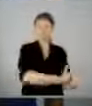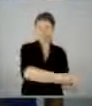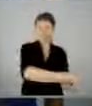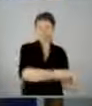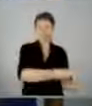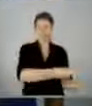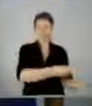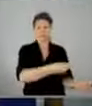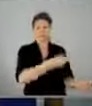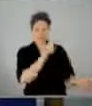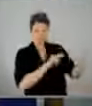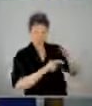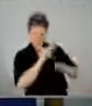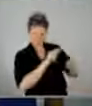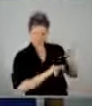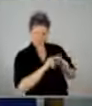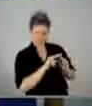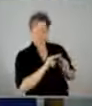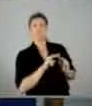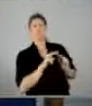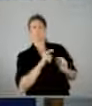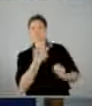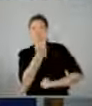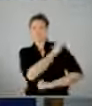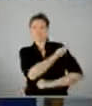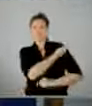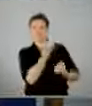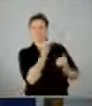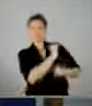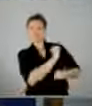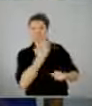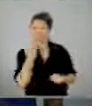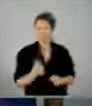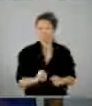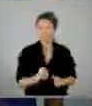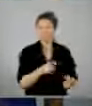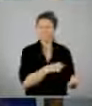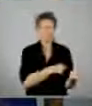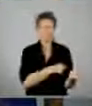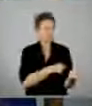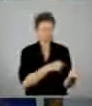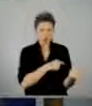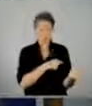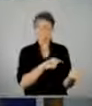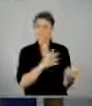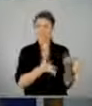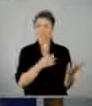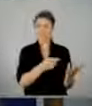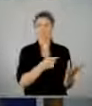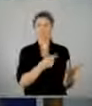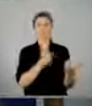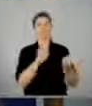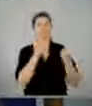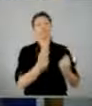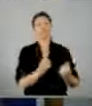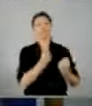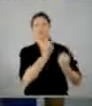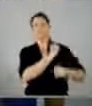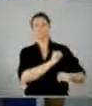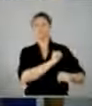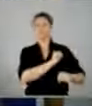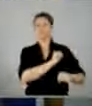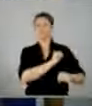immune system to these vaccines, which again shows a strong immune response in people over 60, people over